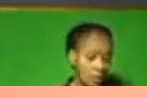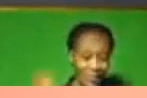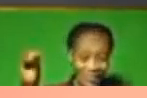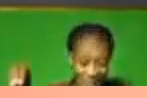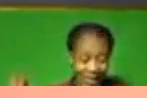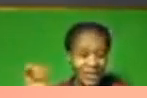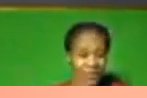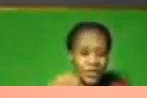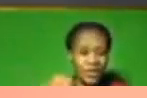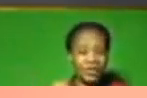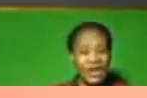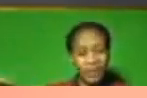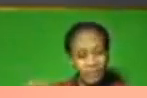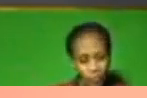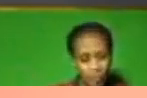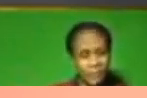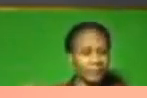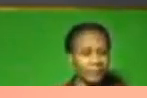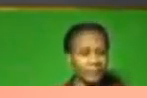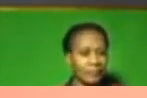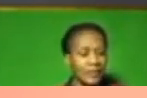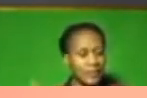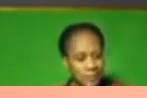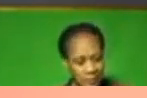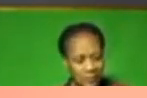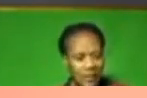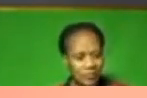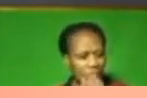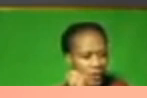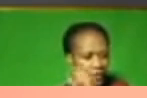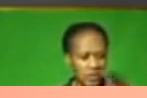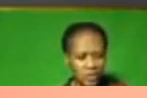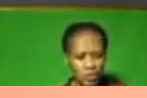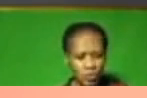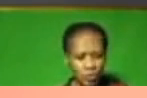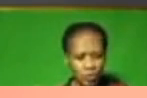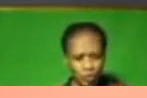international fora and in bilateral and multilateral